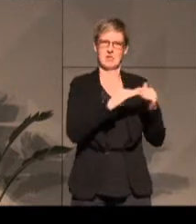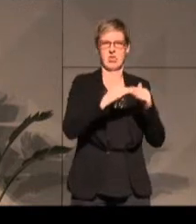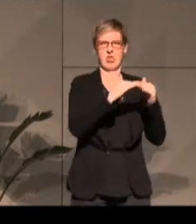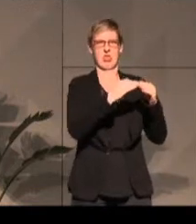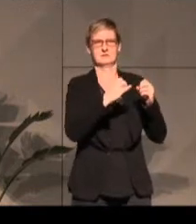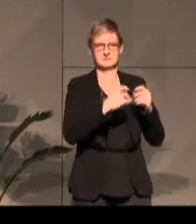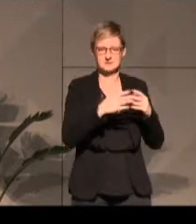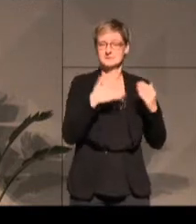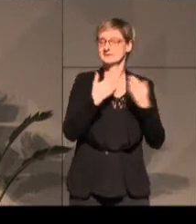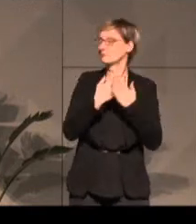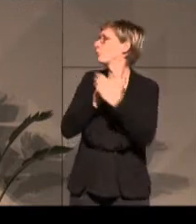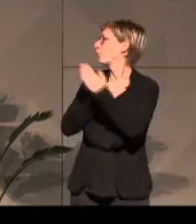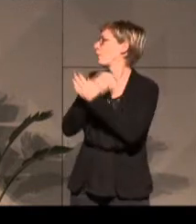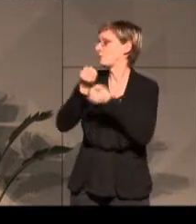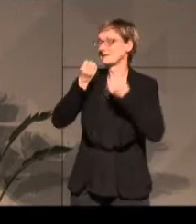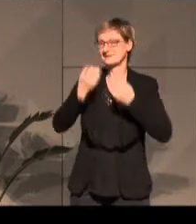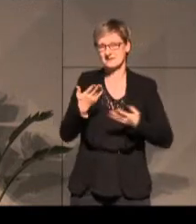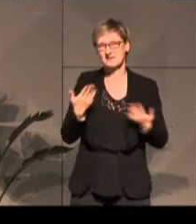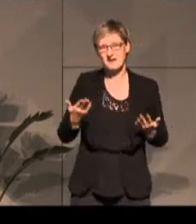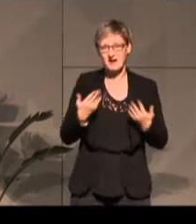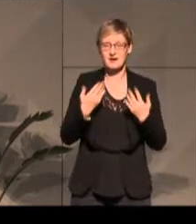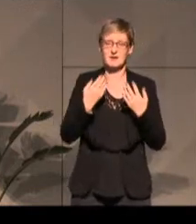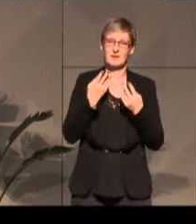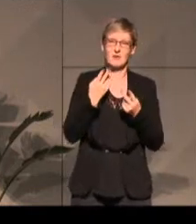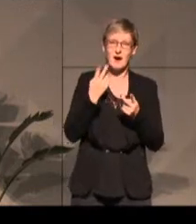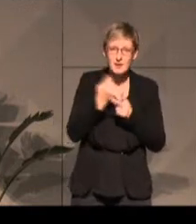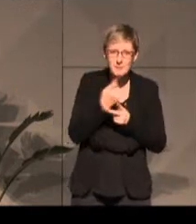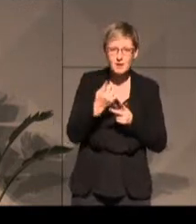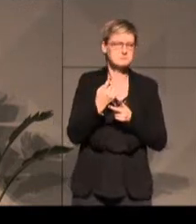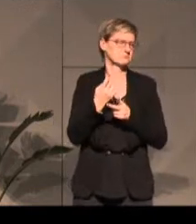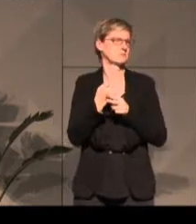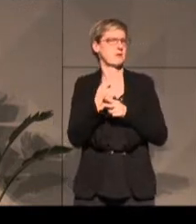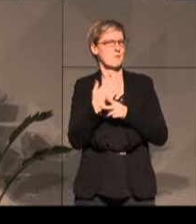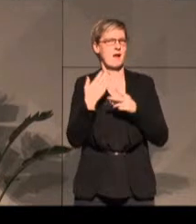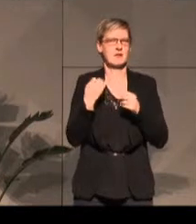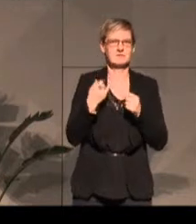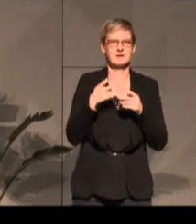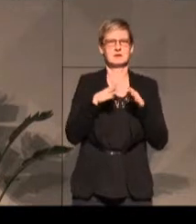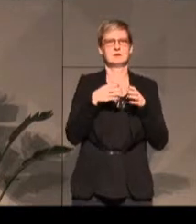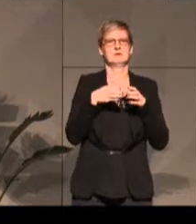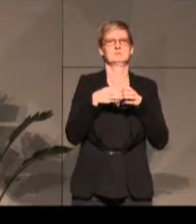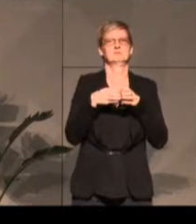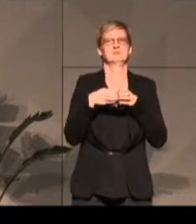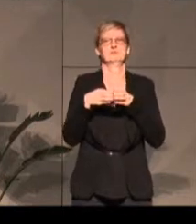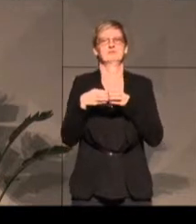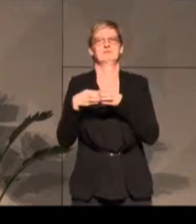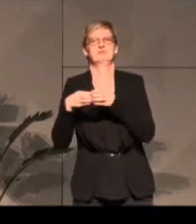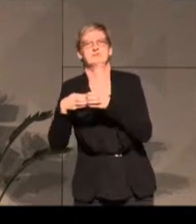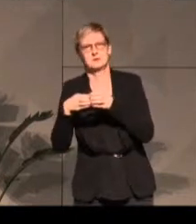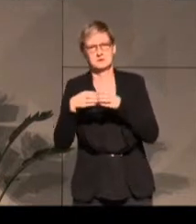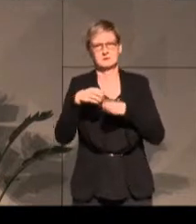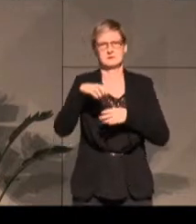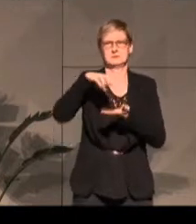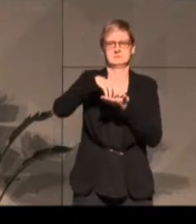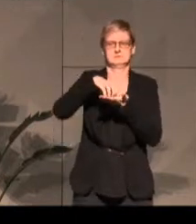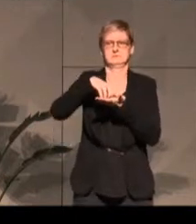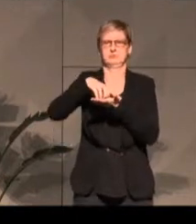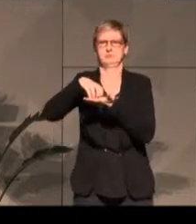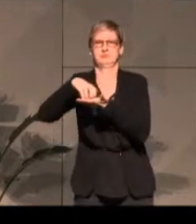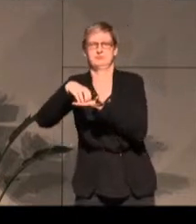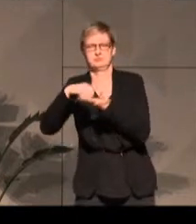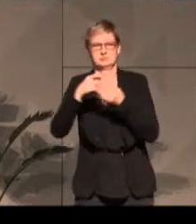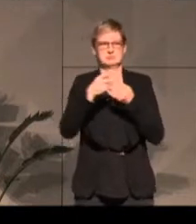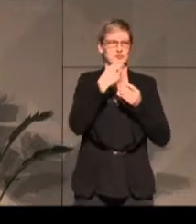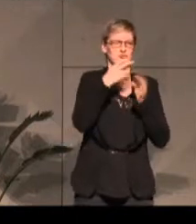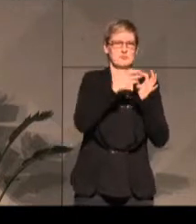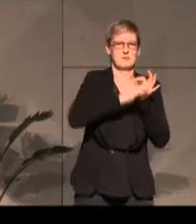to assemble it in the next place. And this happened over and over again. So